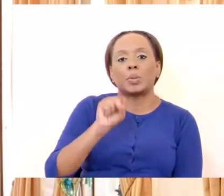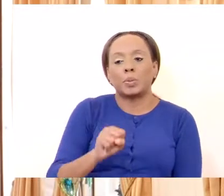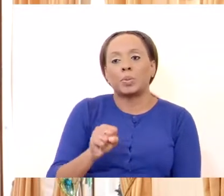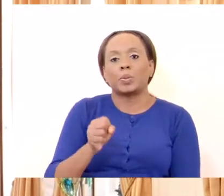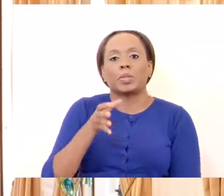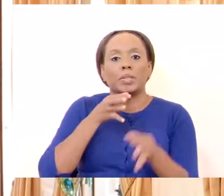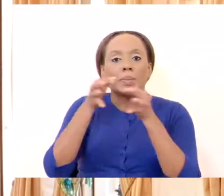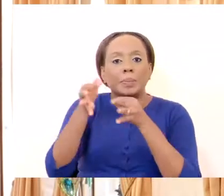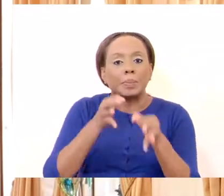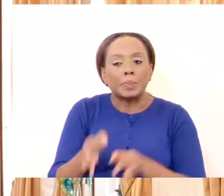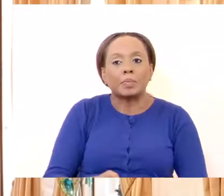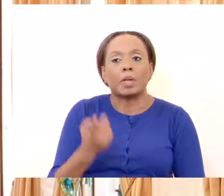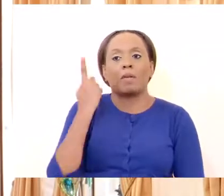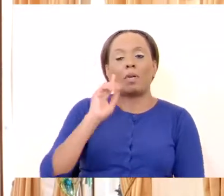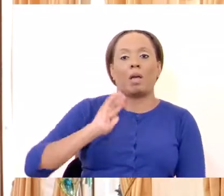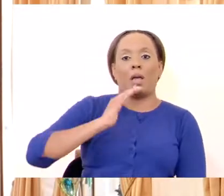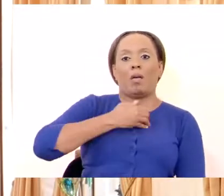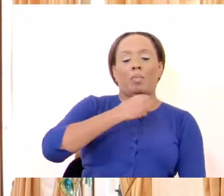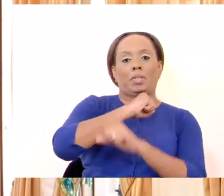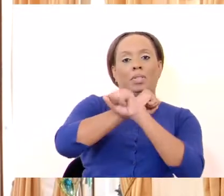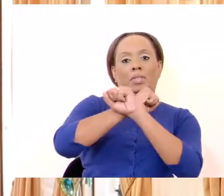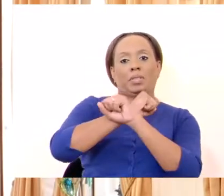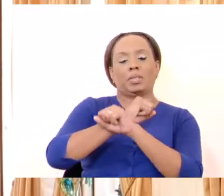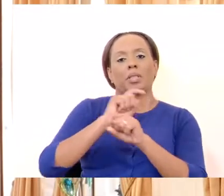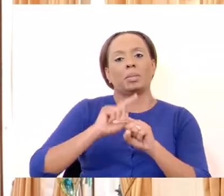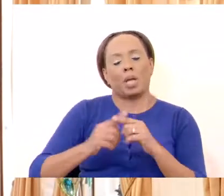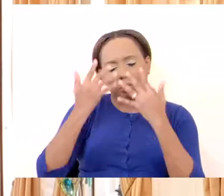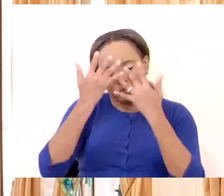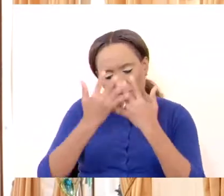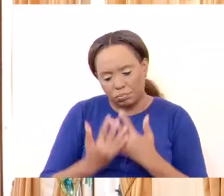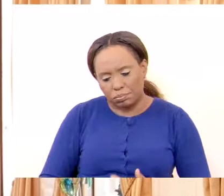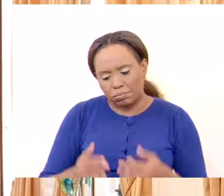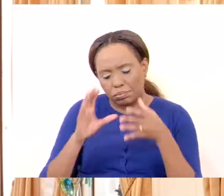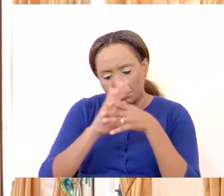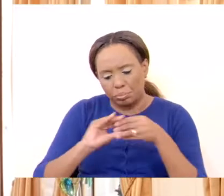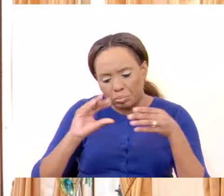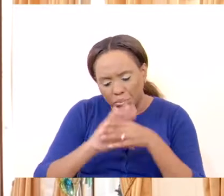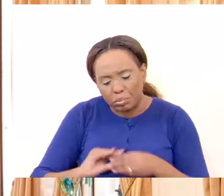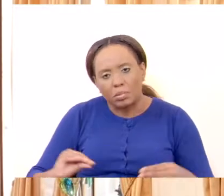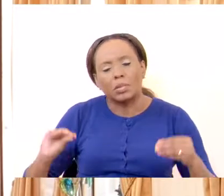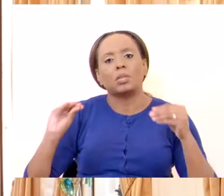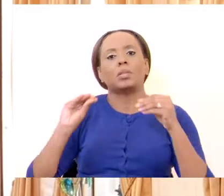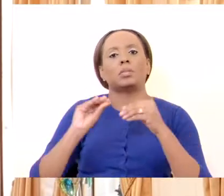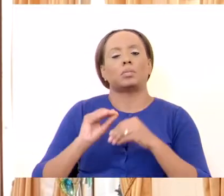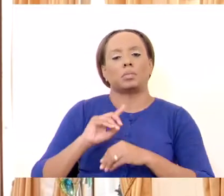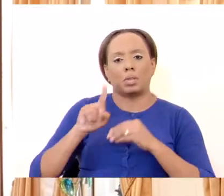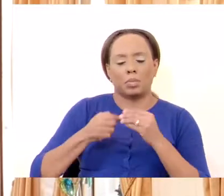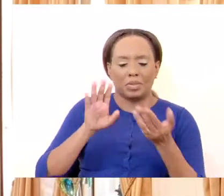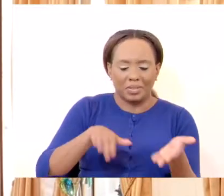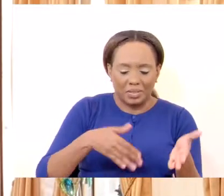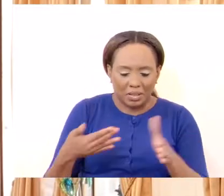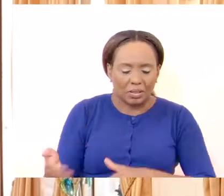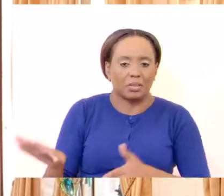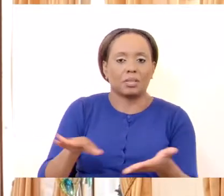own protection, but sobering national news about death